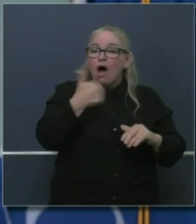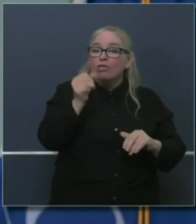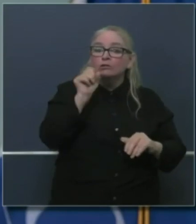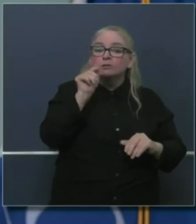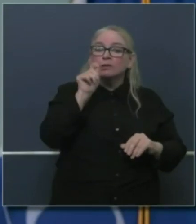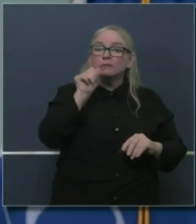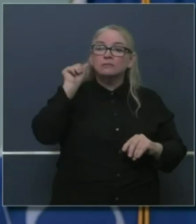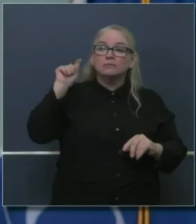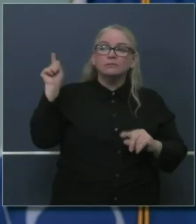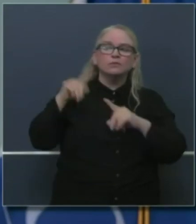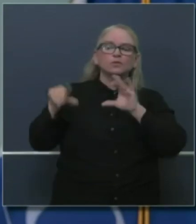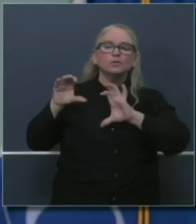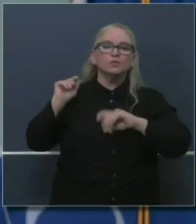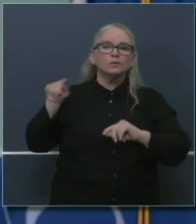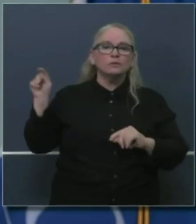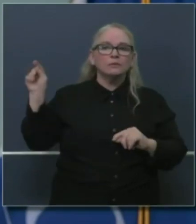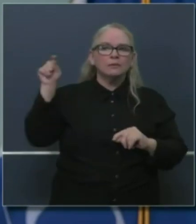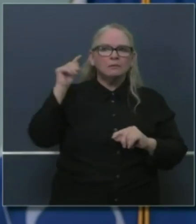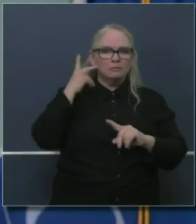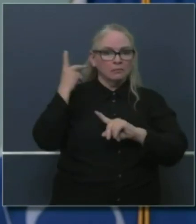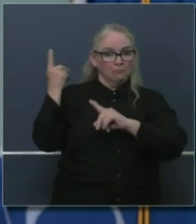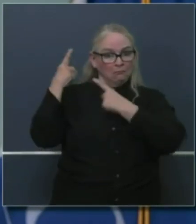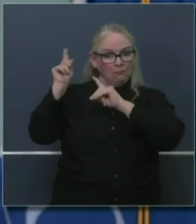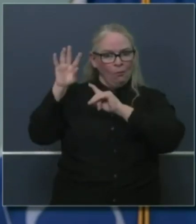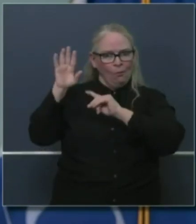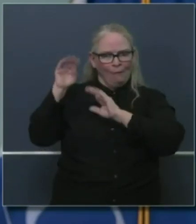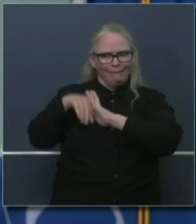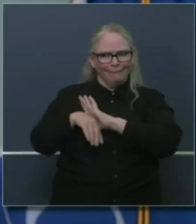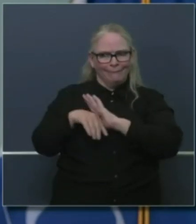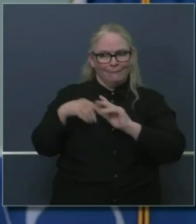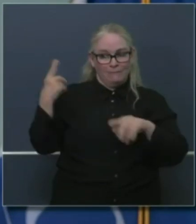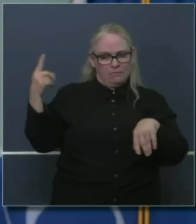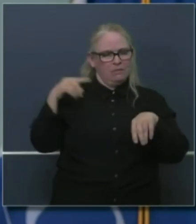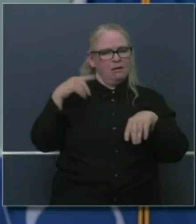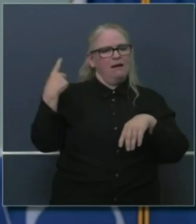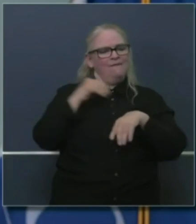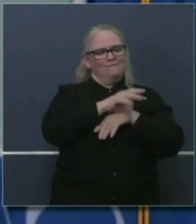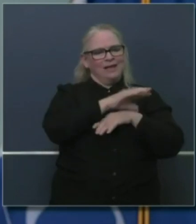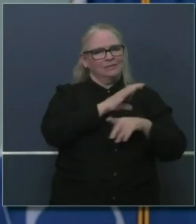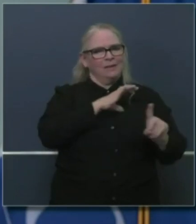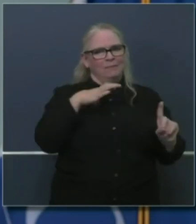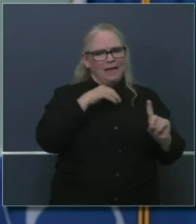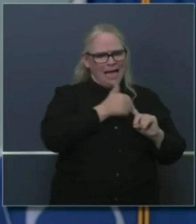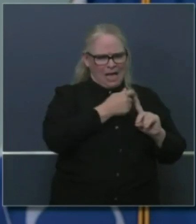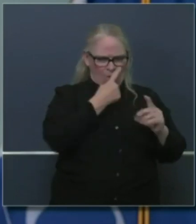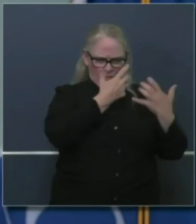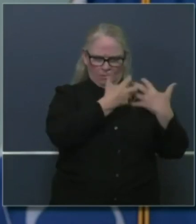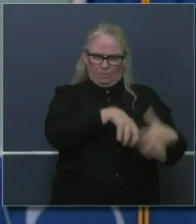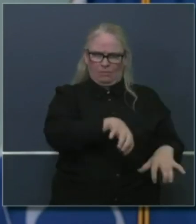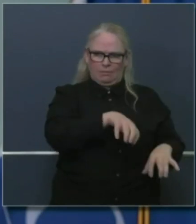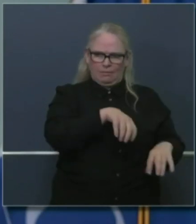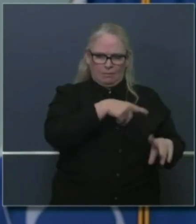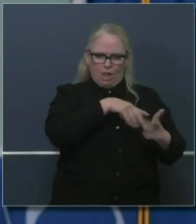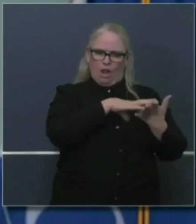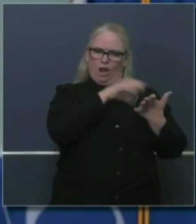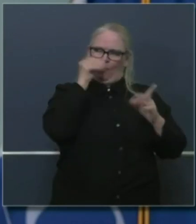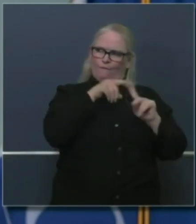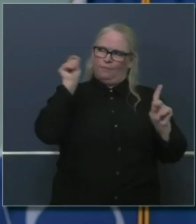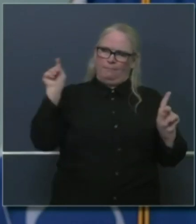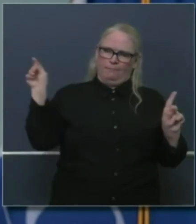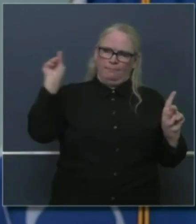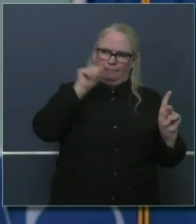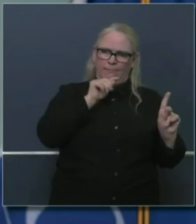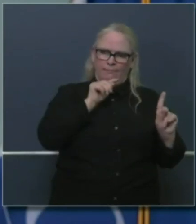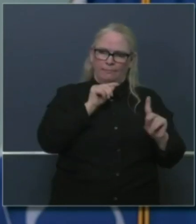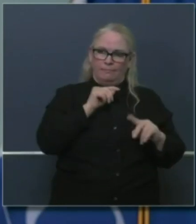things and the advisory committees that we have go into making that determination. Let me be specific now to nail salons.